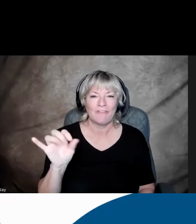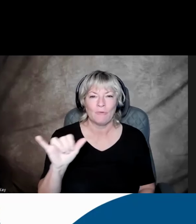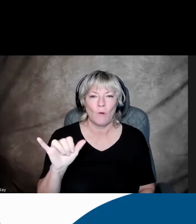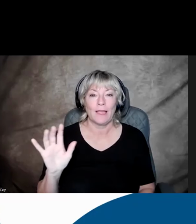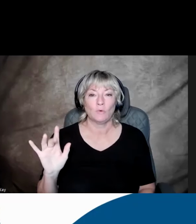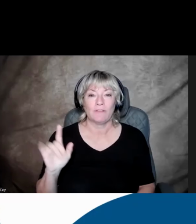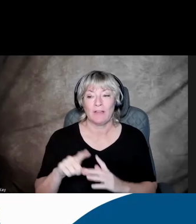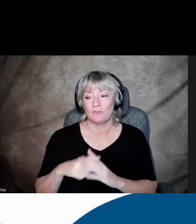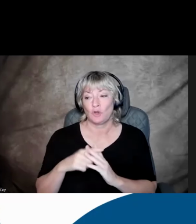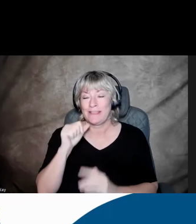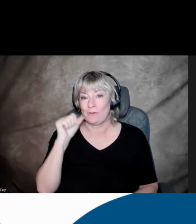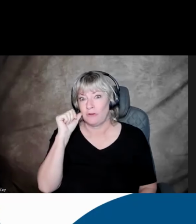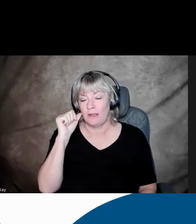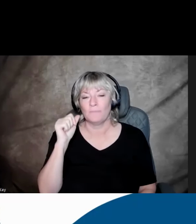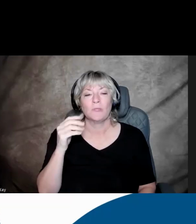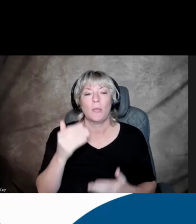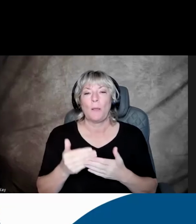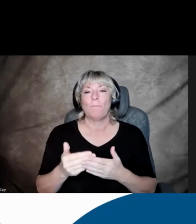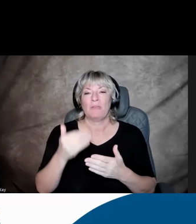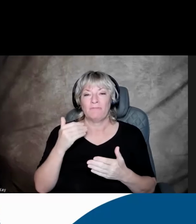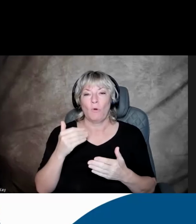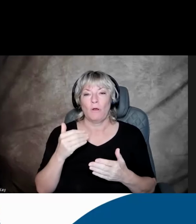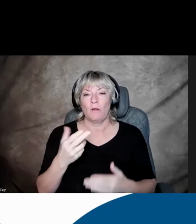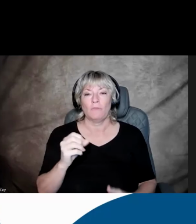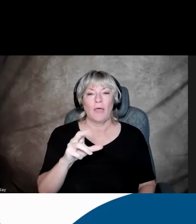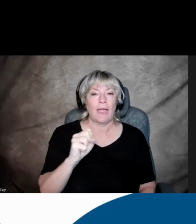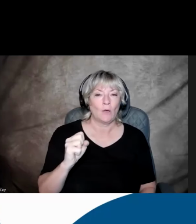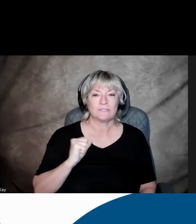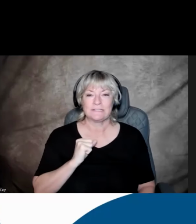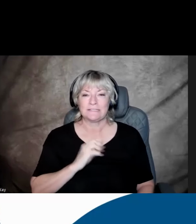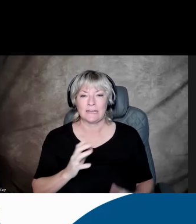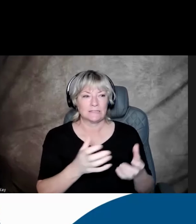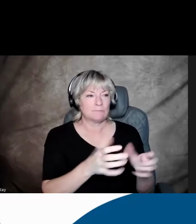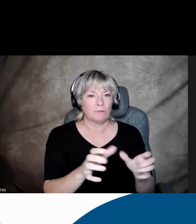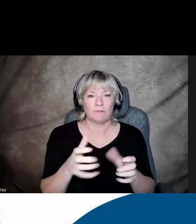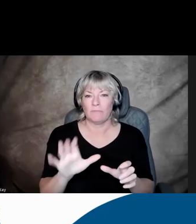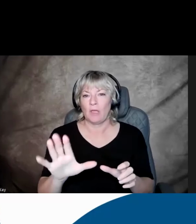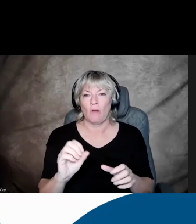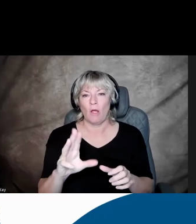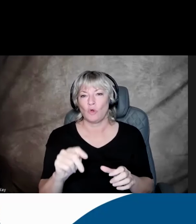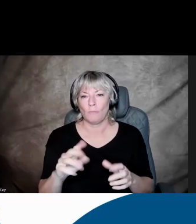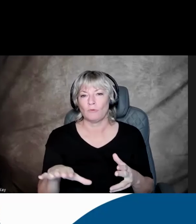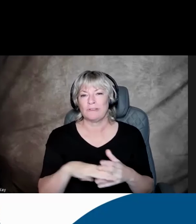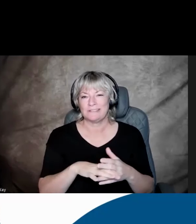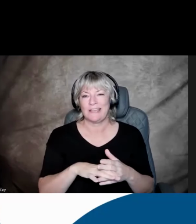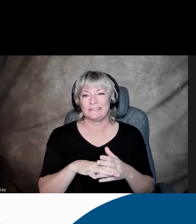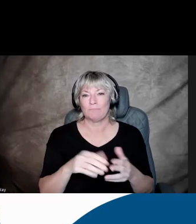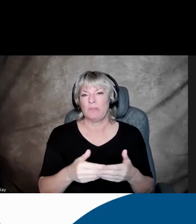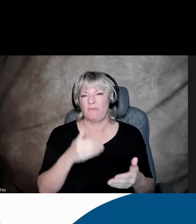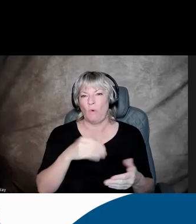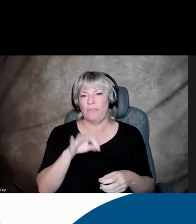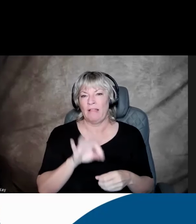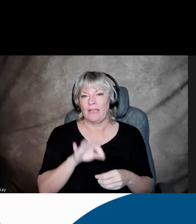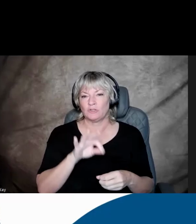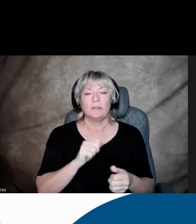yesterday. So before the House and Senate broke into their October recess leading up to the elections, they were able to pass